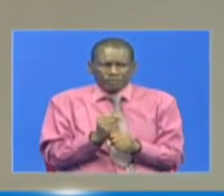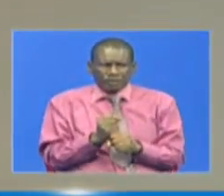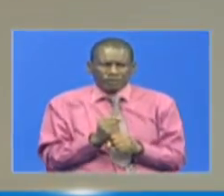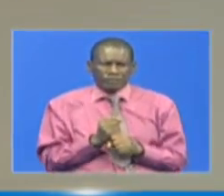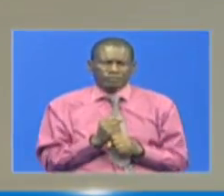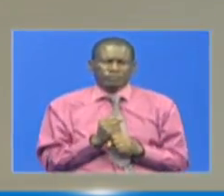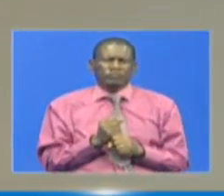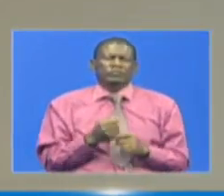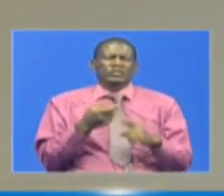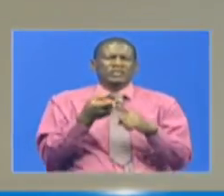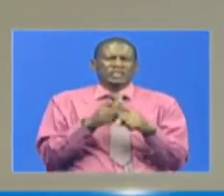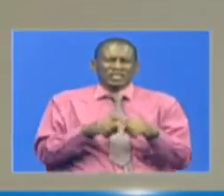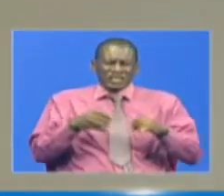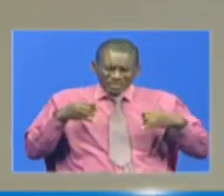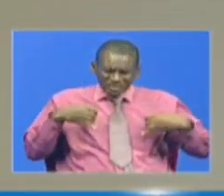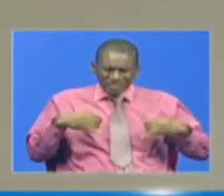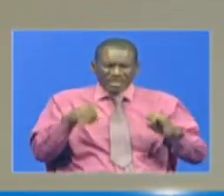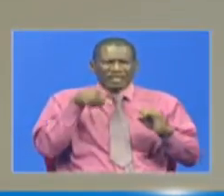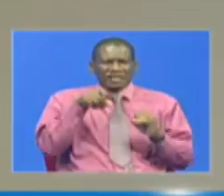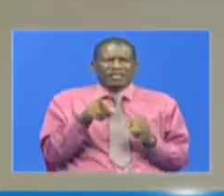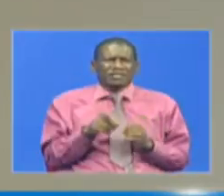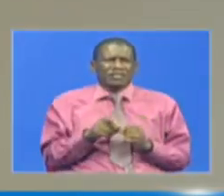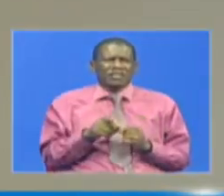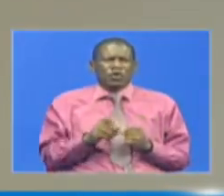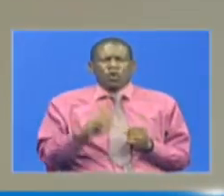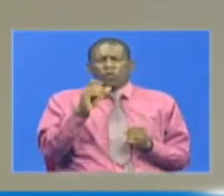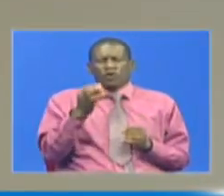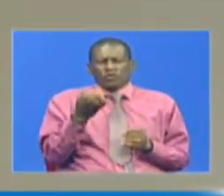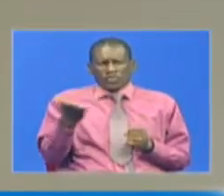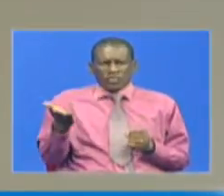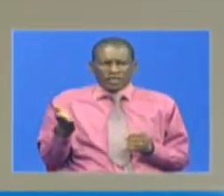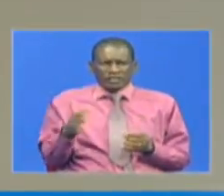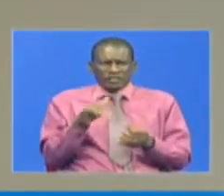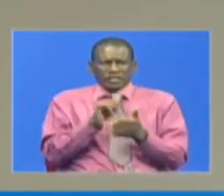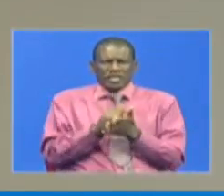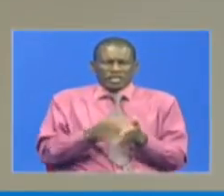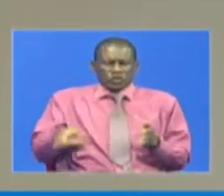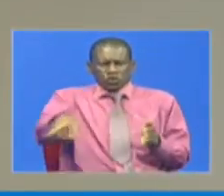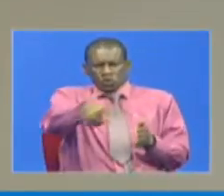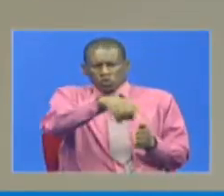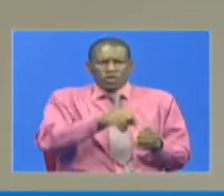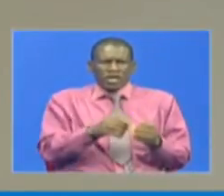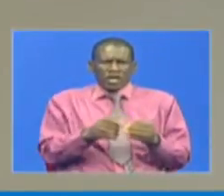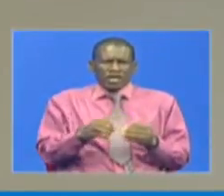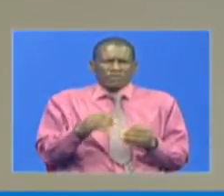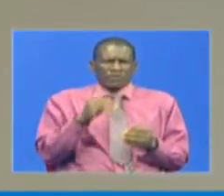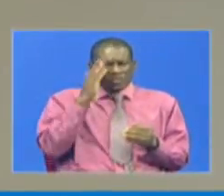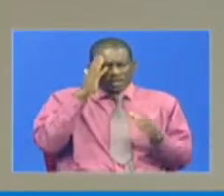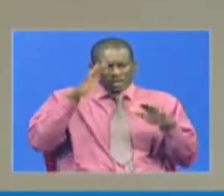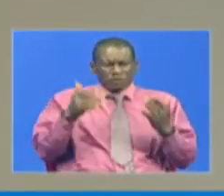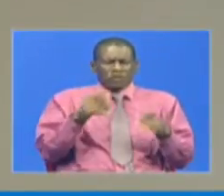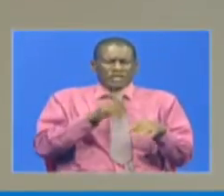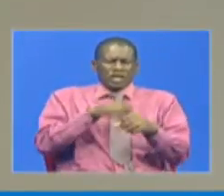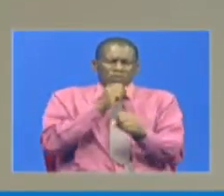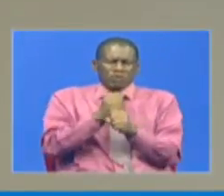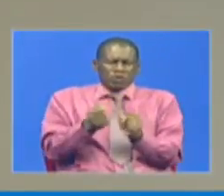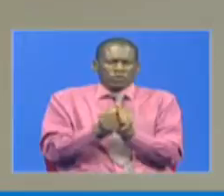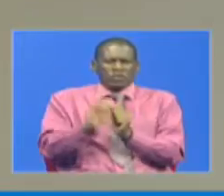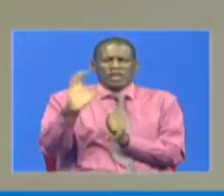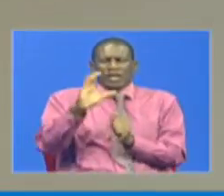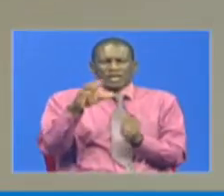And then testing, right? One of the things we are very fond of when we work with our clients